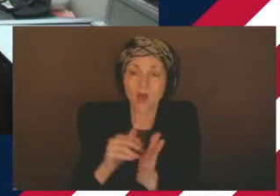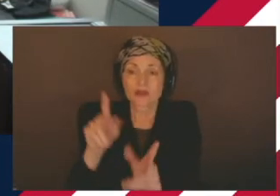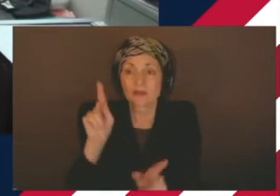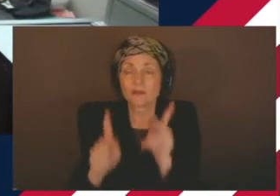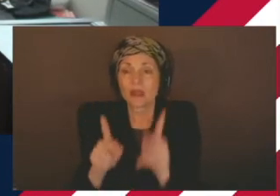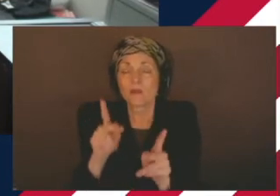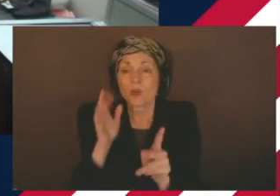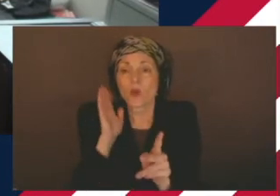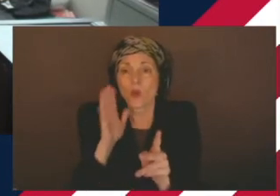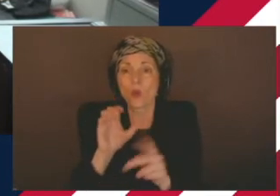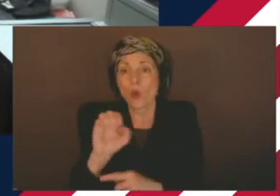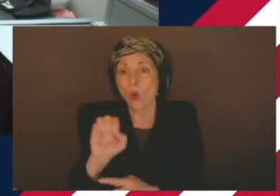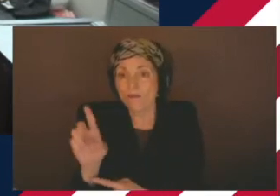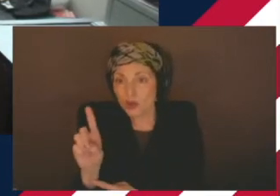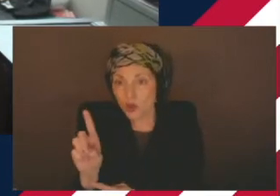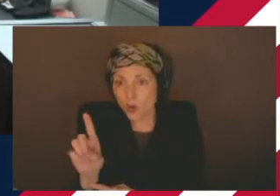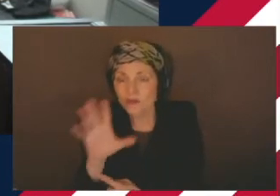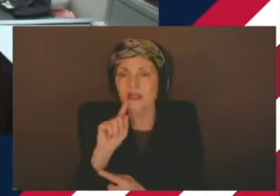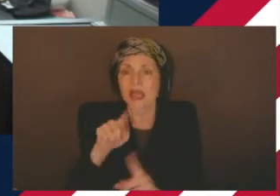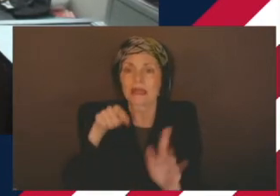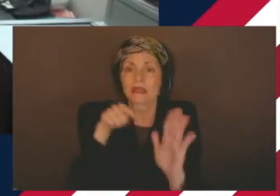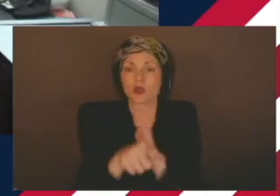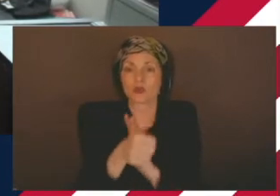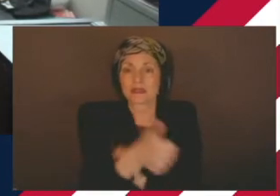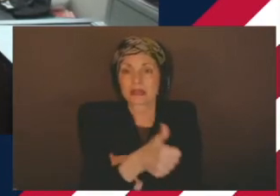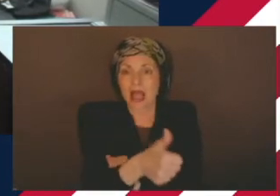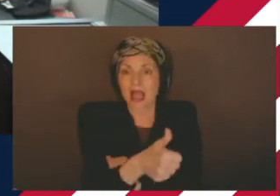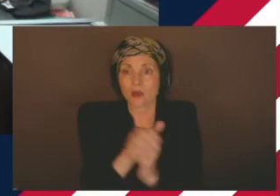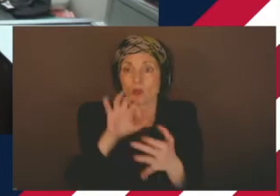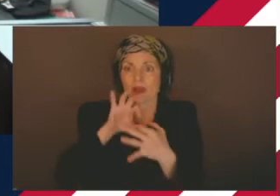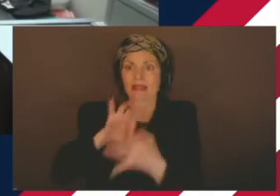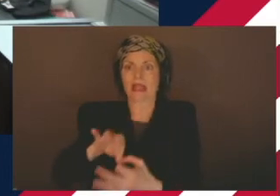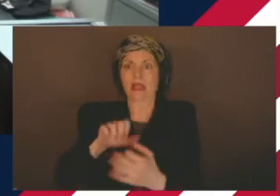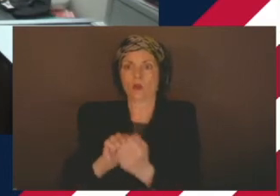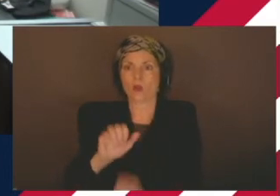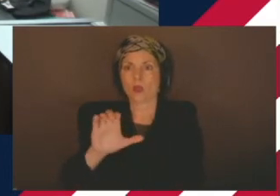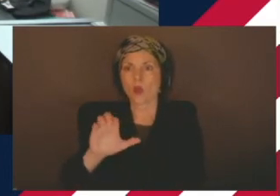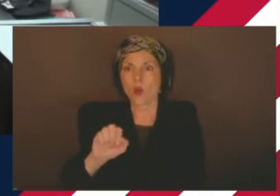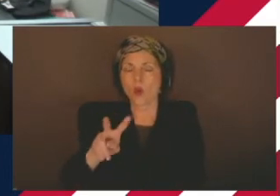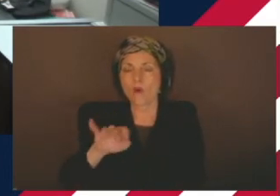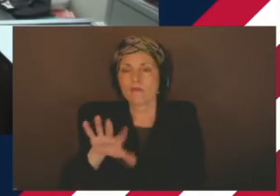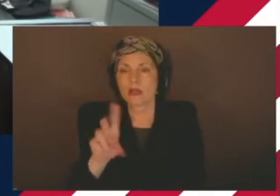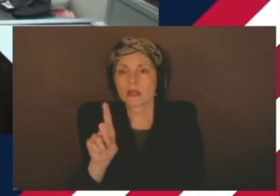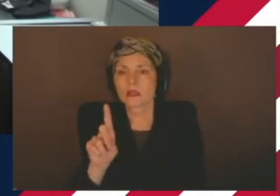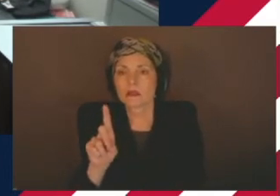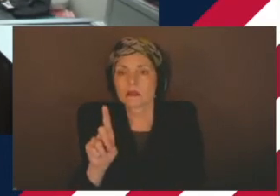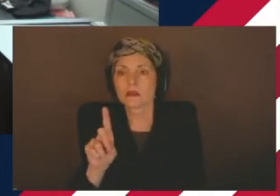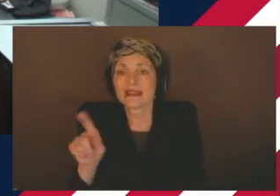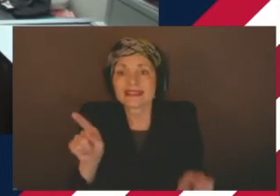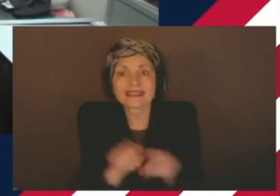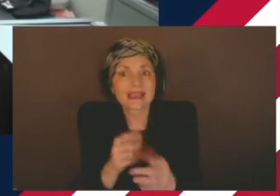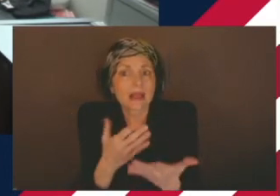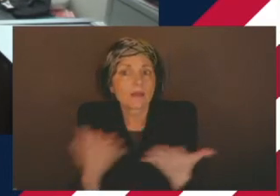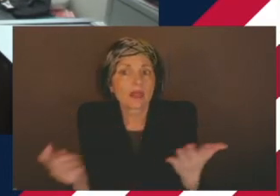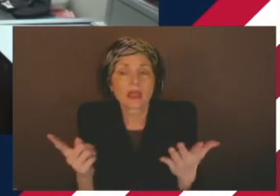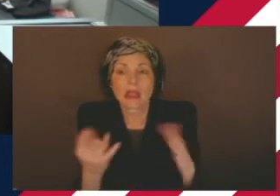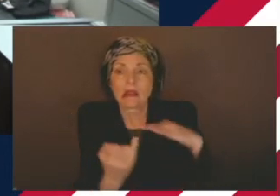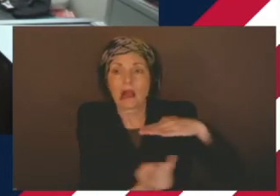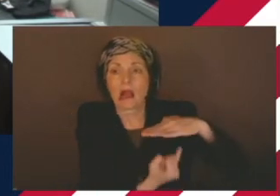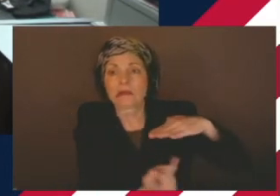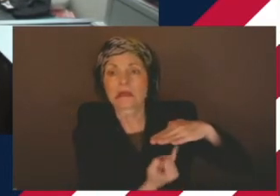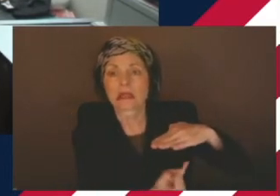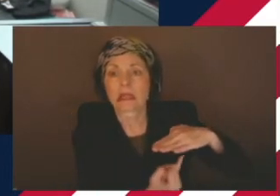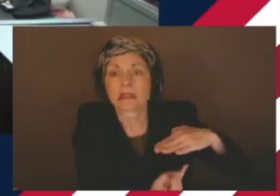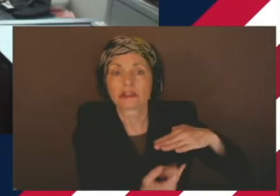year alone related to COVID. At the same time, isolation, fear, and hopelessness place people